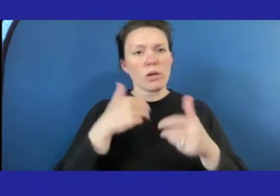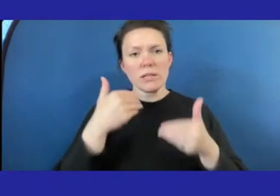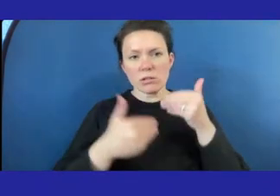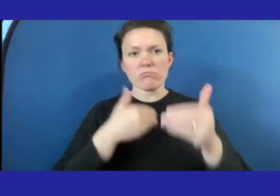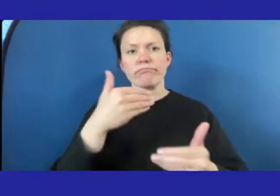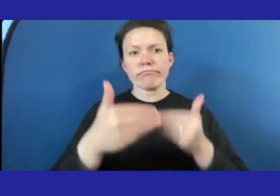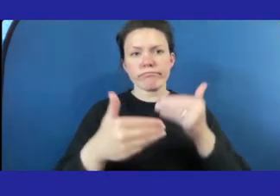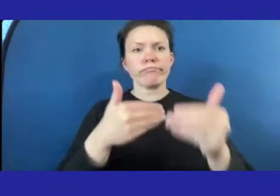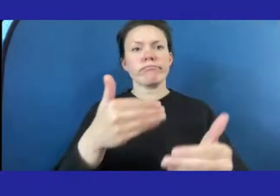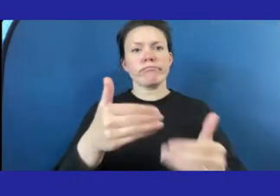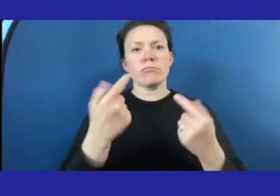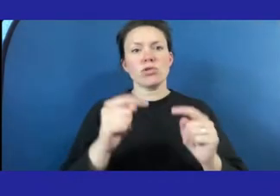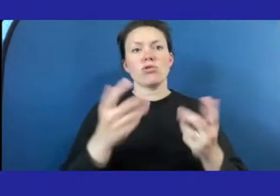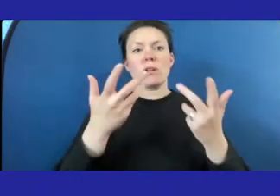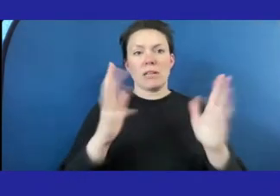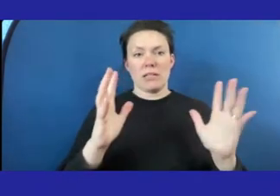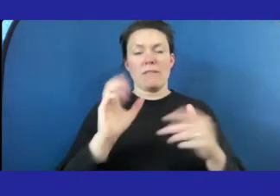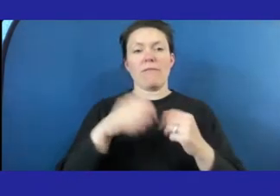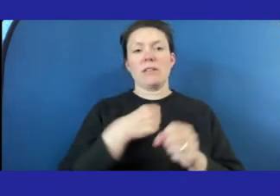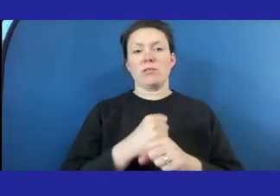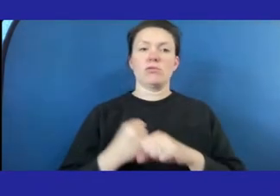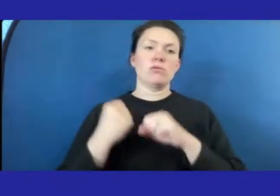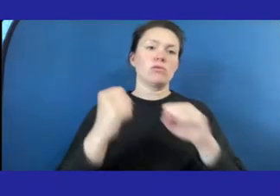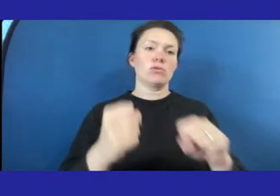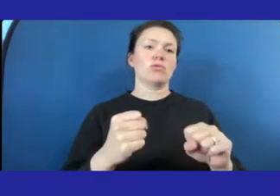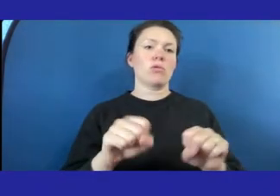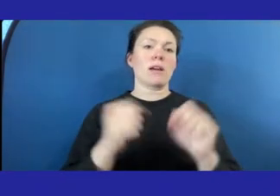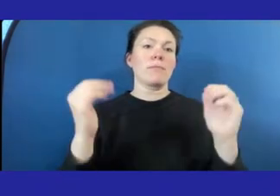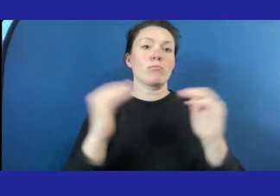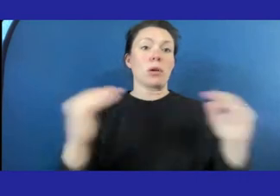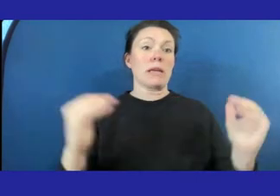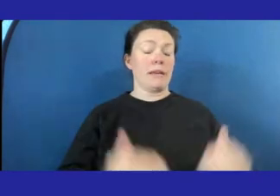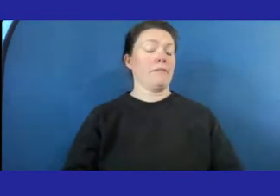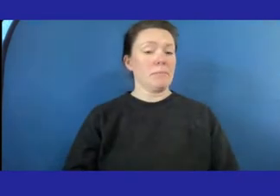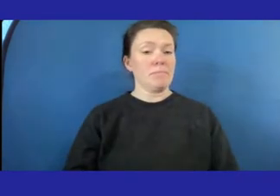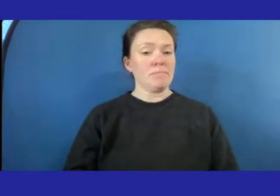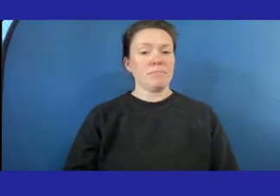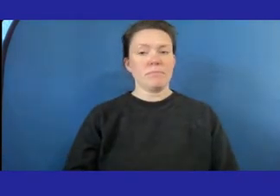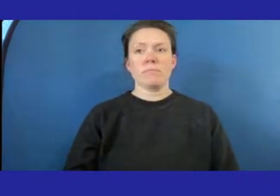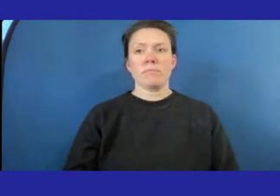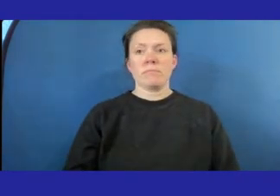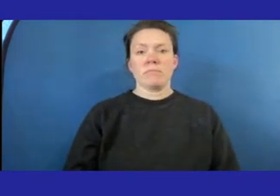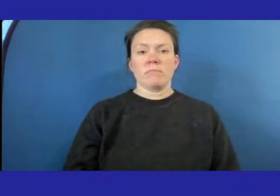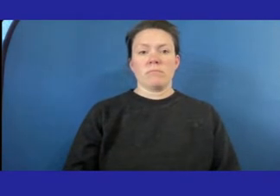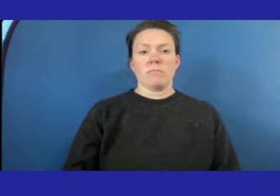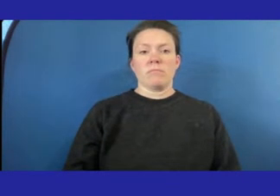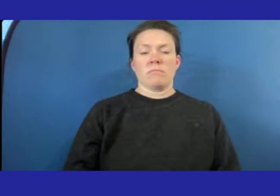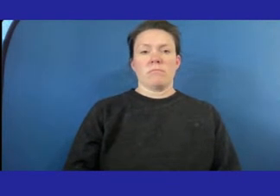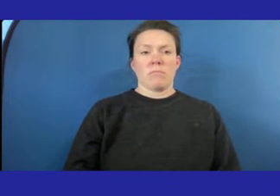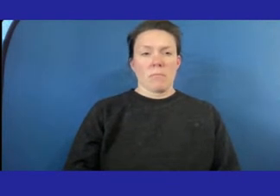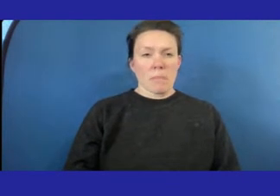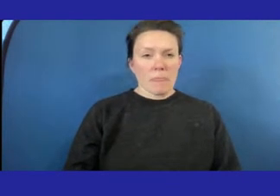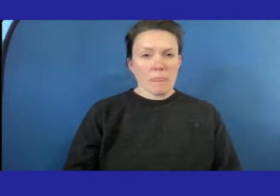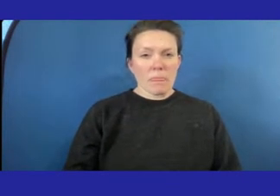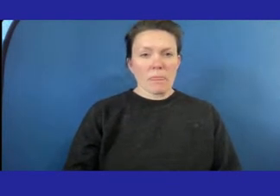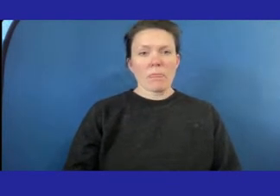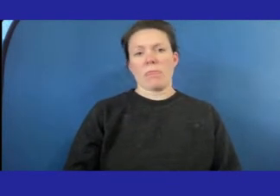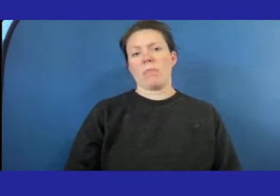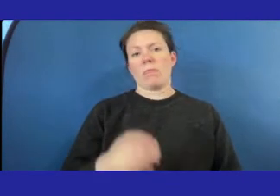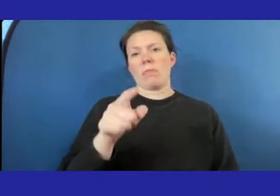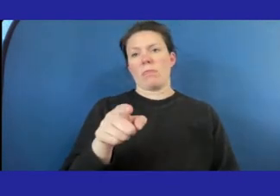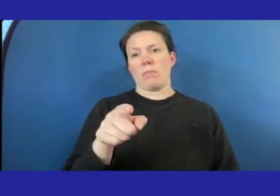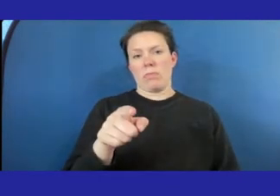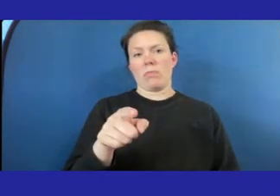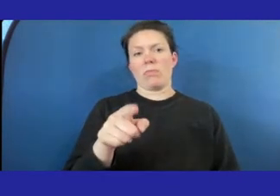here to try to, finish at least perhaps a break even. So that's highlights there. This is, I think, what I just